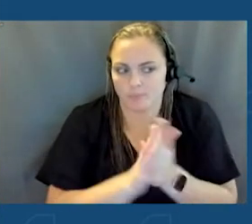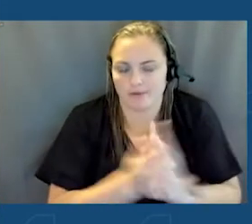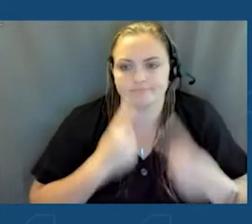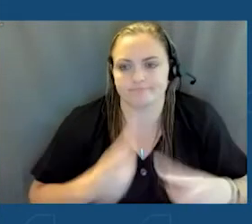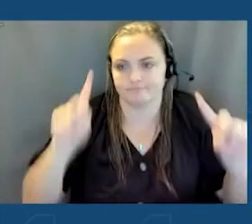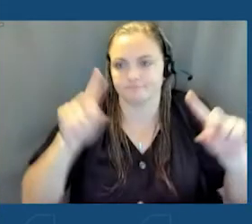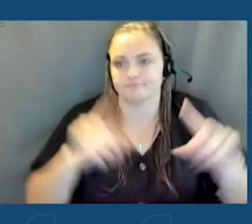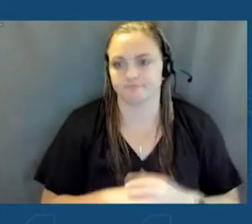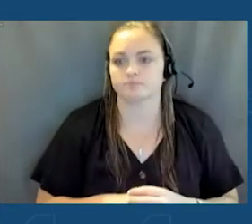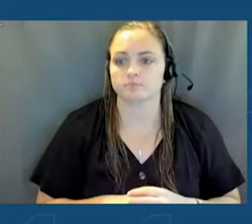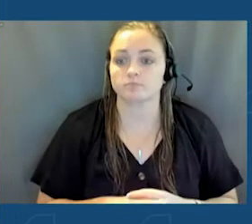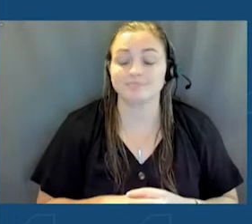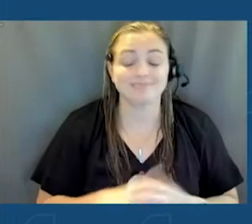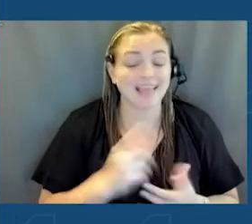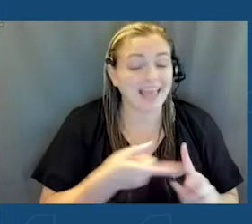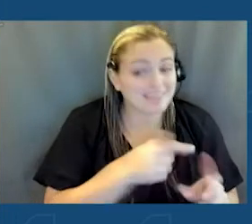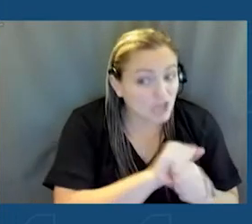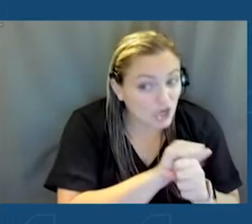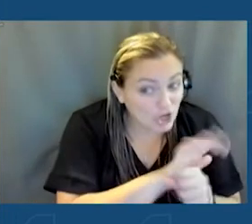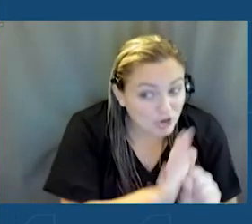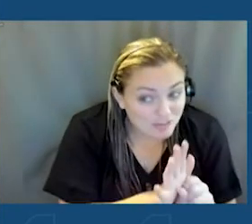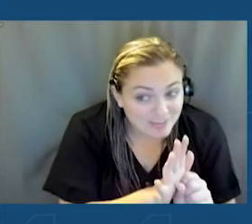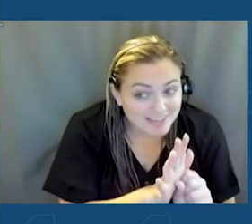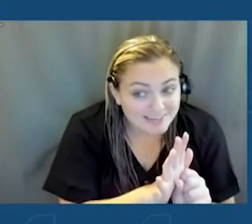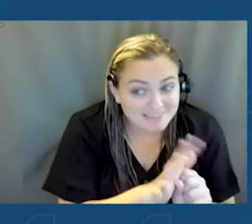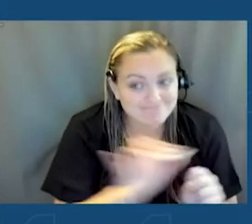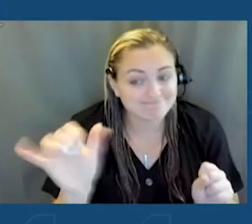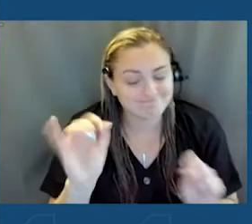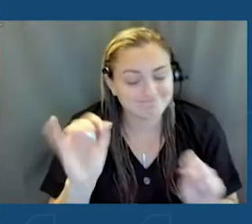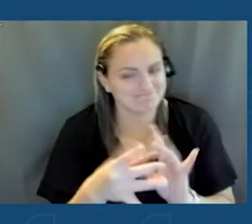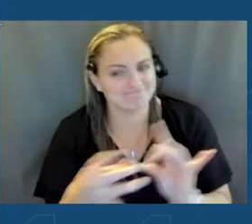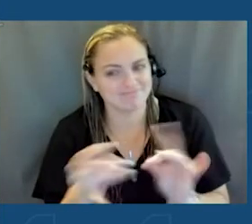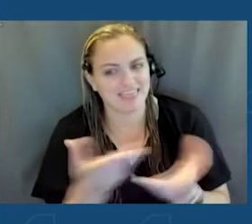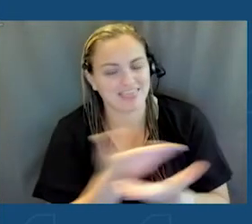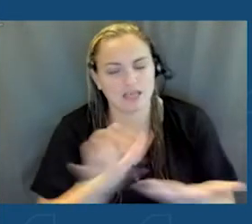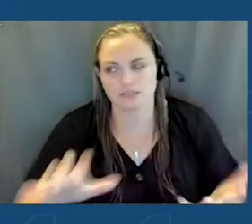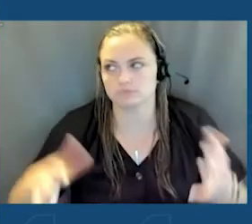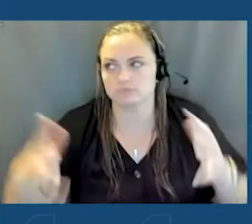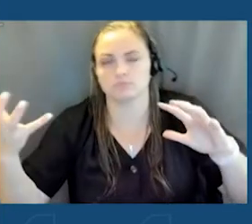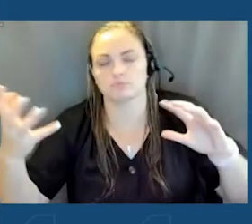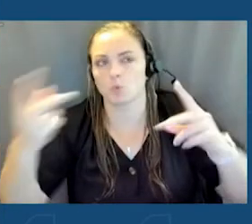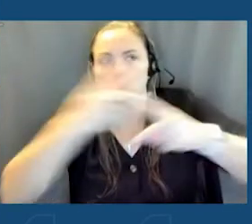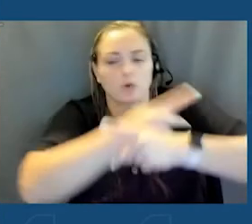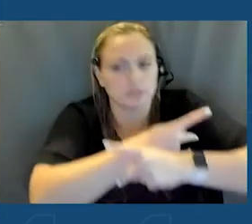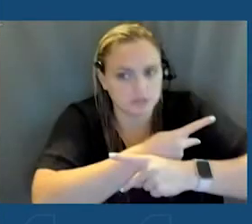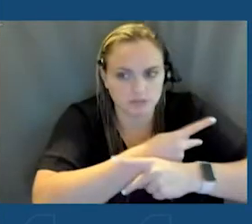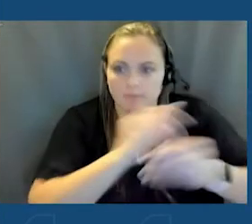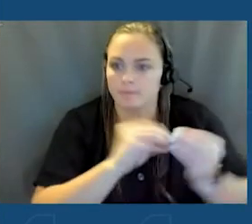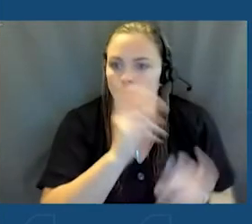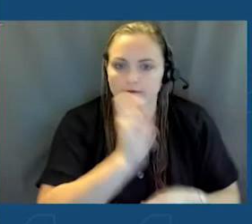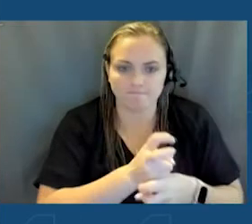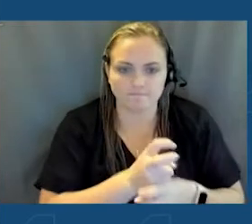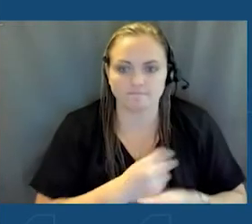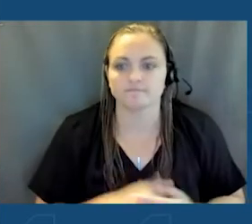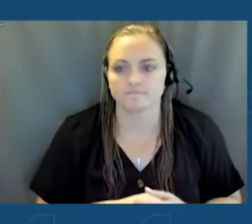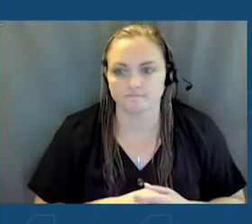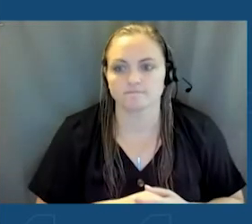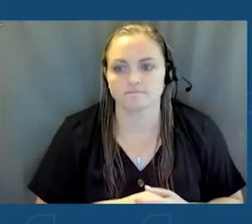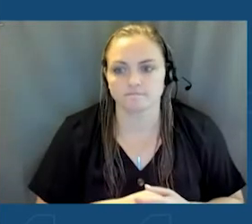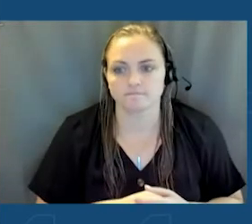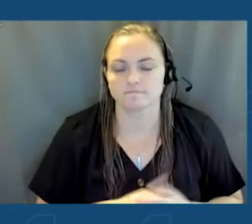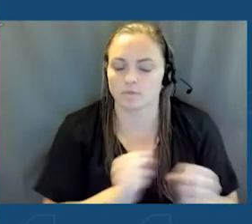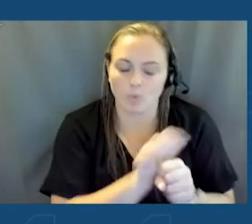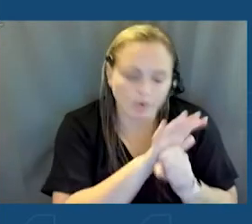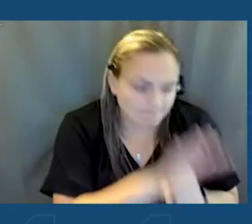And with COVID, also as the governor said, things became exponentially harder and much more strain on our